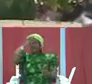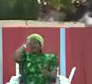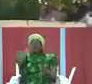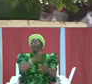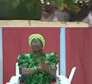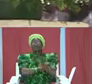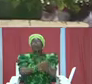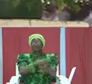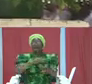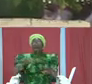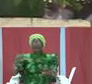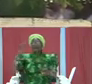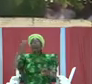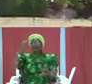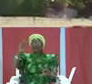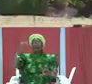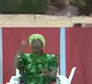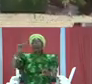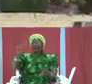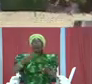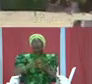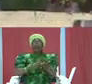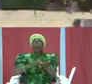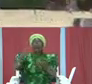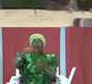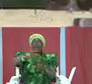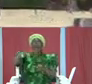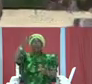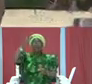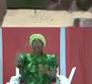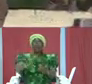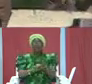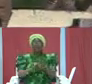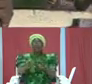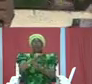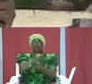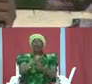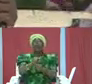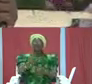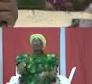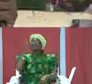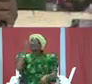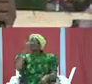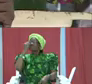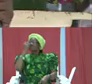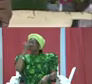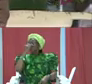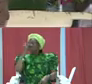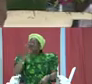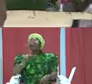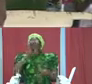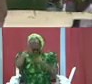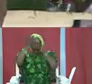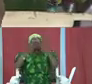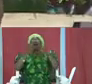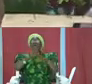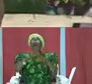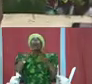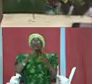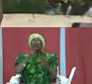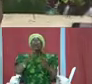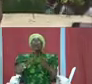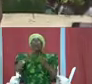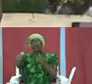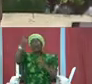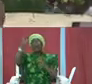of the Holy Spirit. Go ahead, eat, and cry unto him, "Father, please